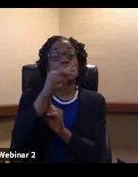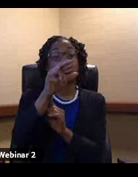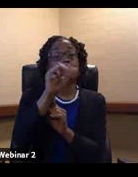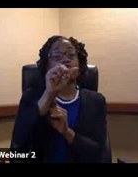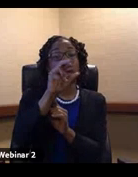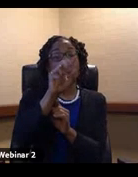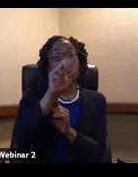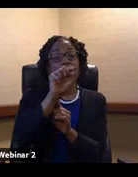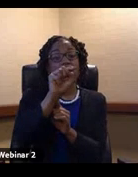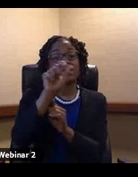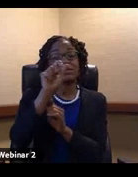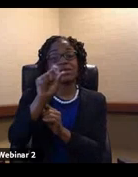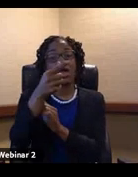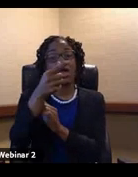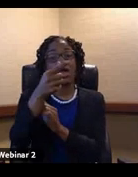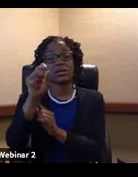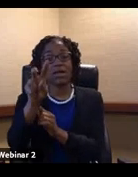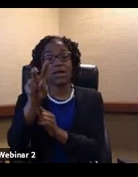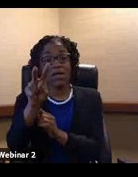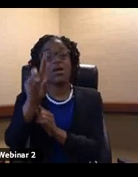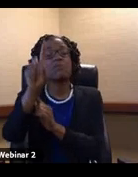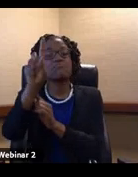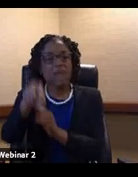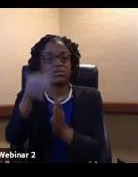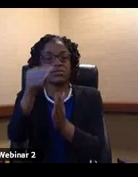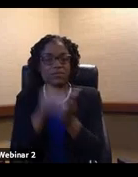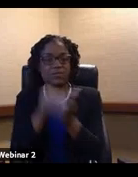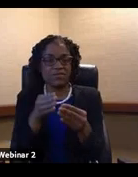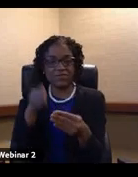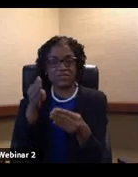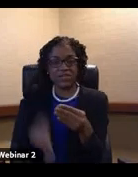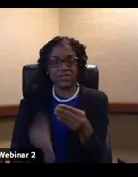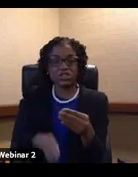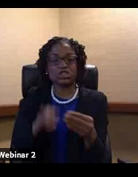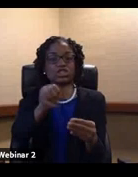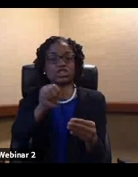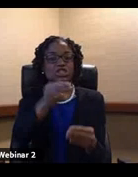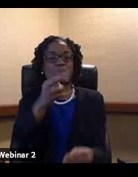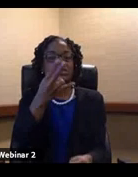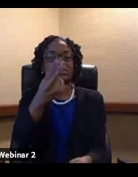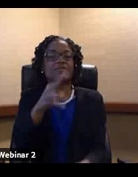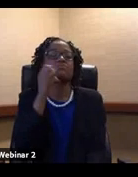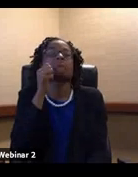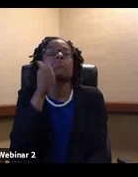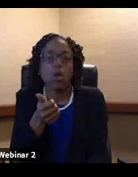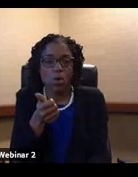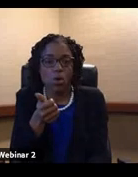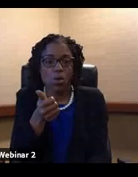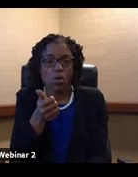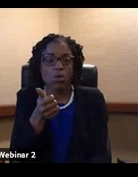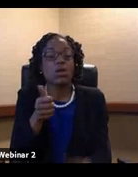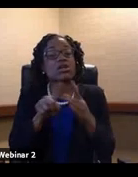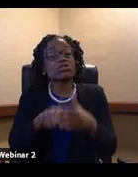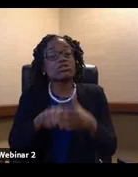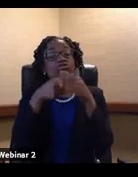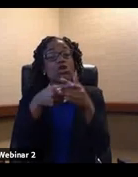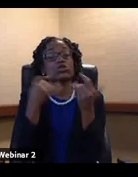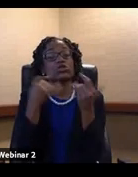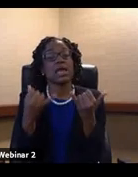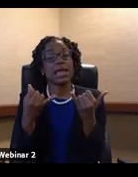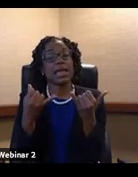should be done by January 17th, which happens to be tomorrow. Again, if you start today, at least you started, you could show that you reached out and did